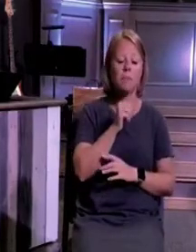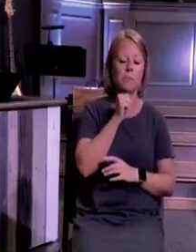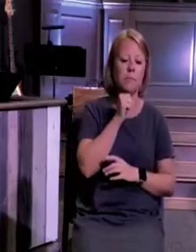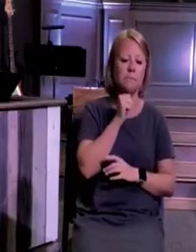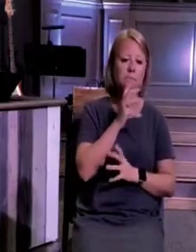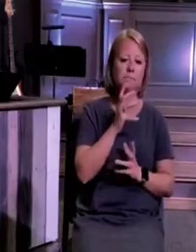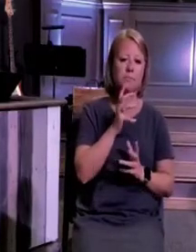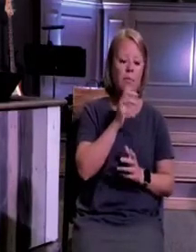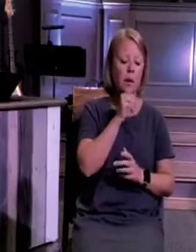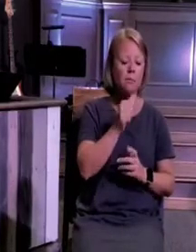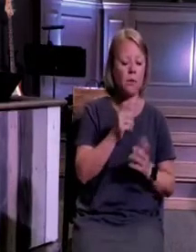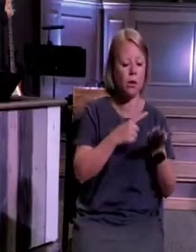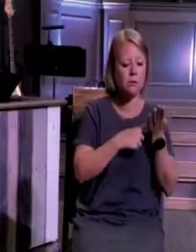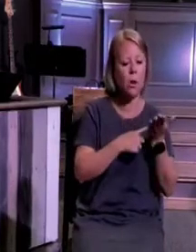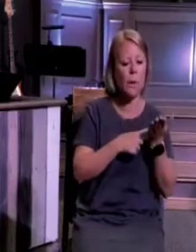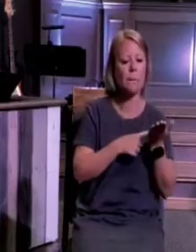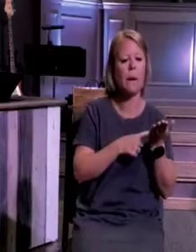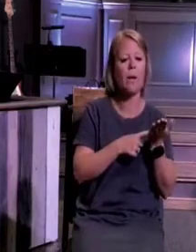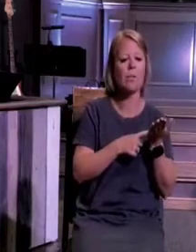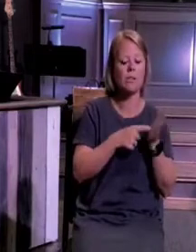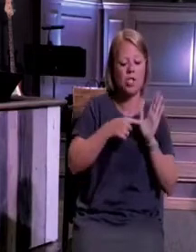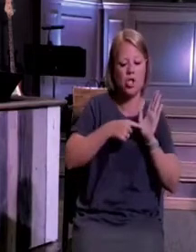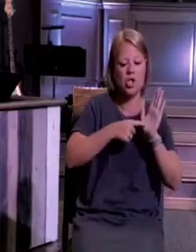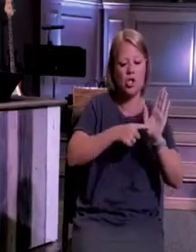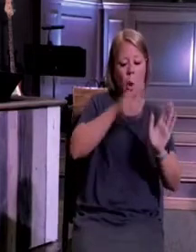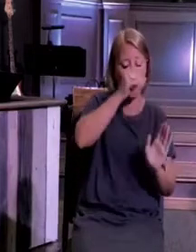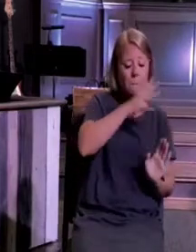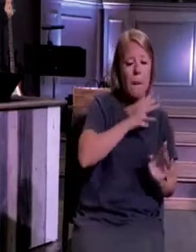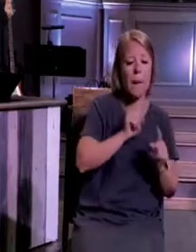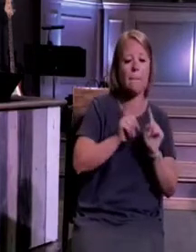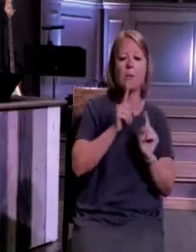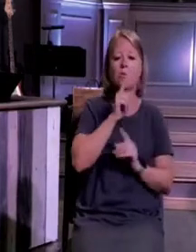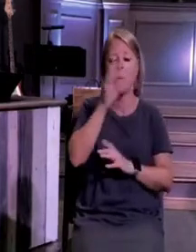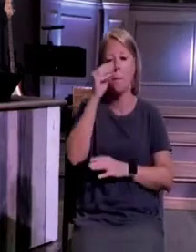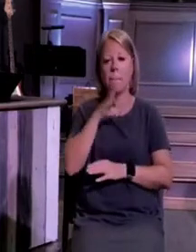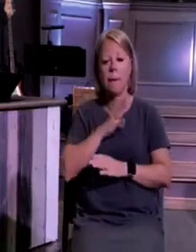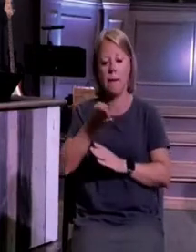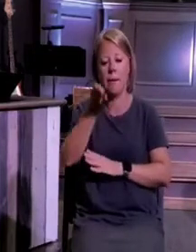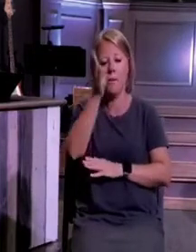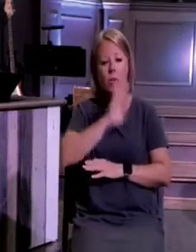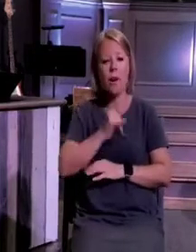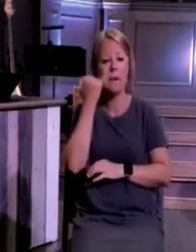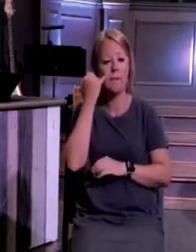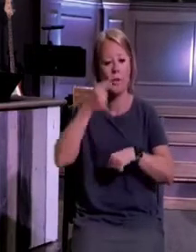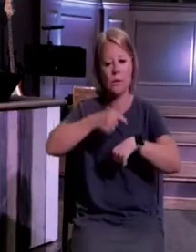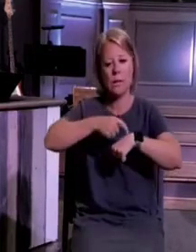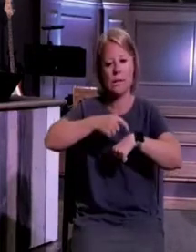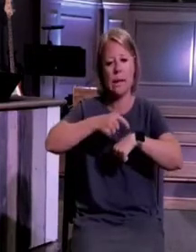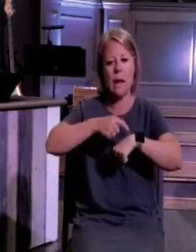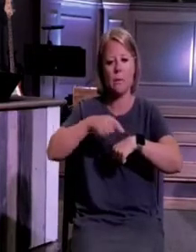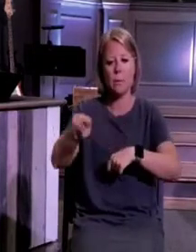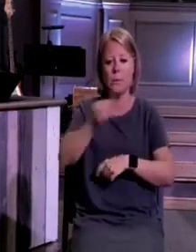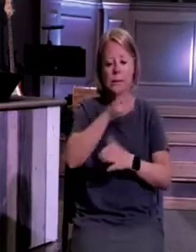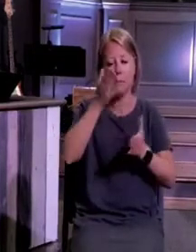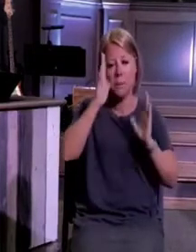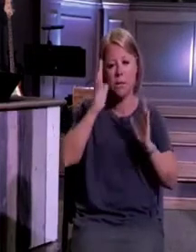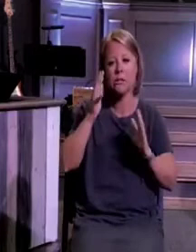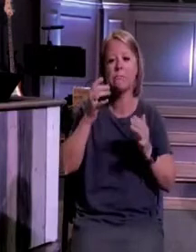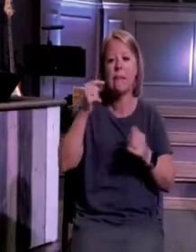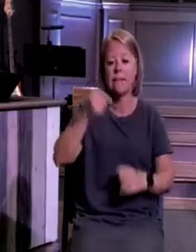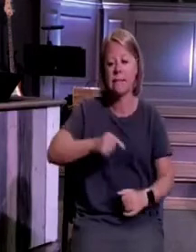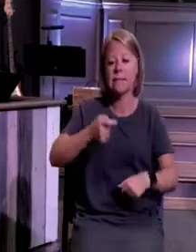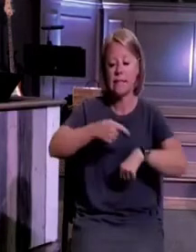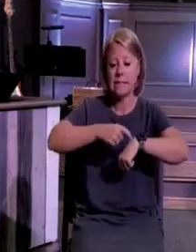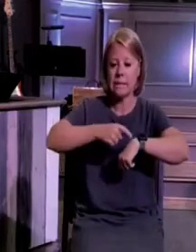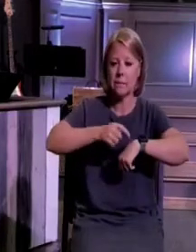about the showmen. I'm talking about true men of God. If there's ever been a time you need to listen, you need to listen now. God